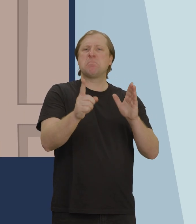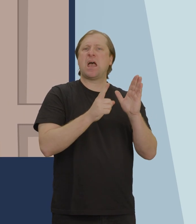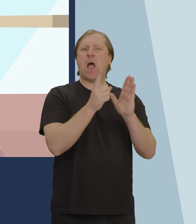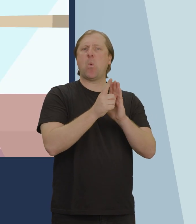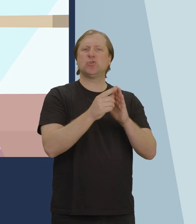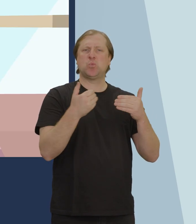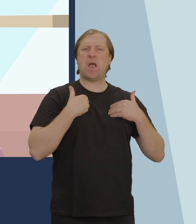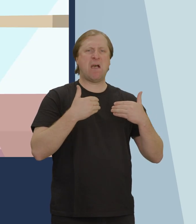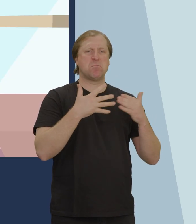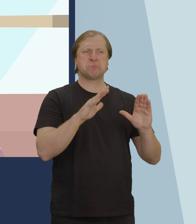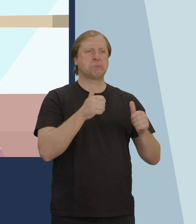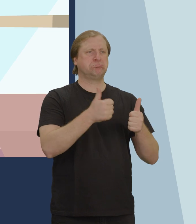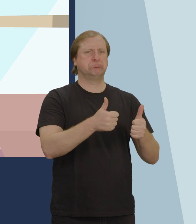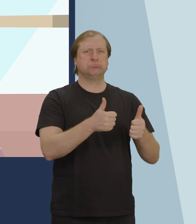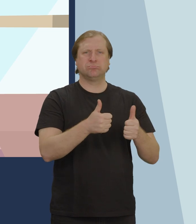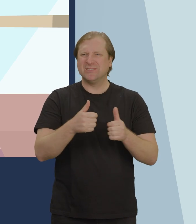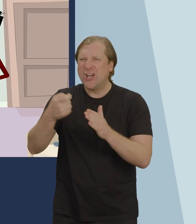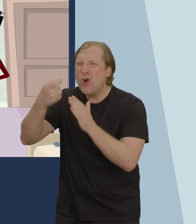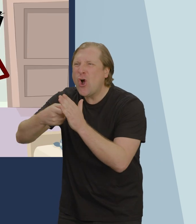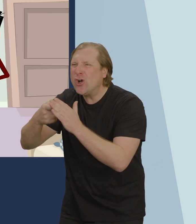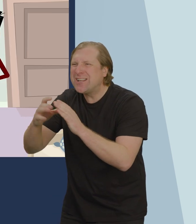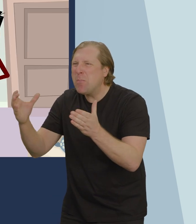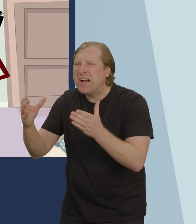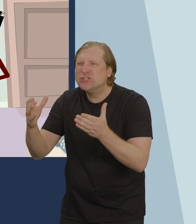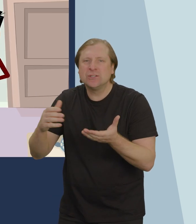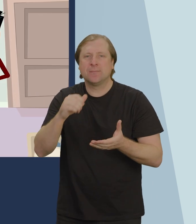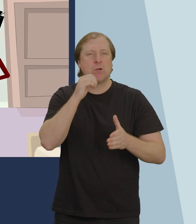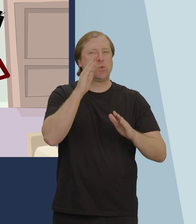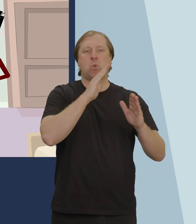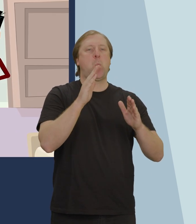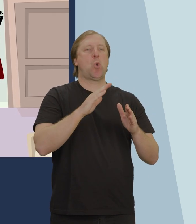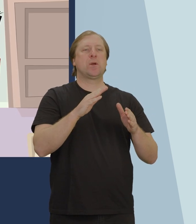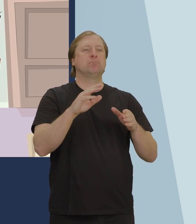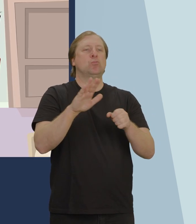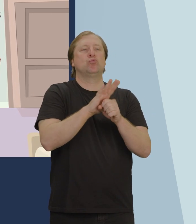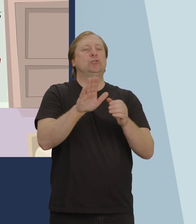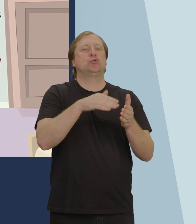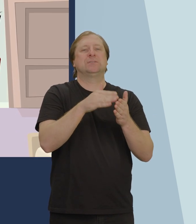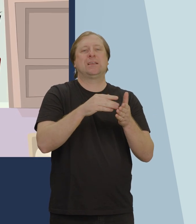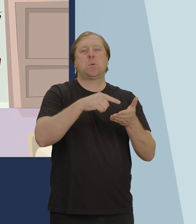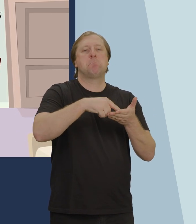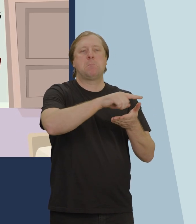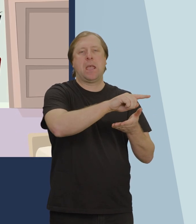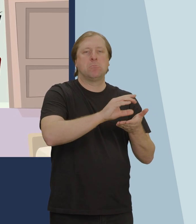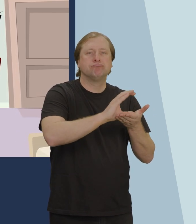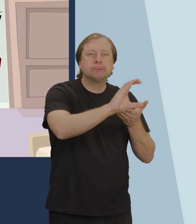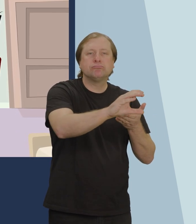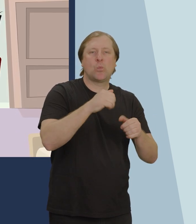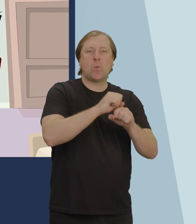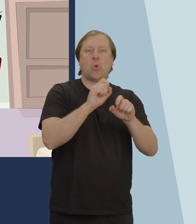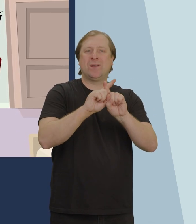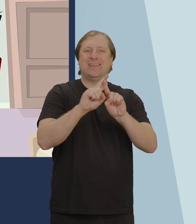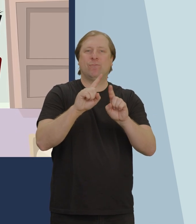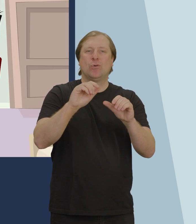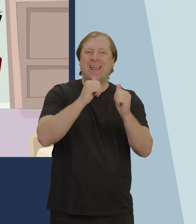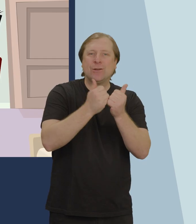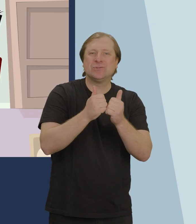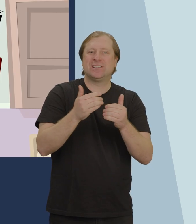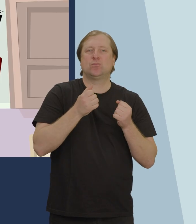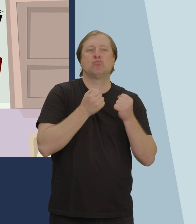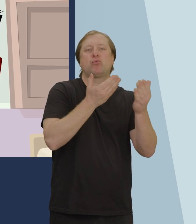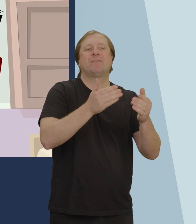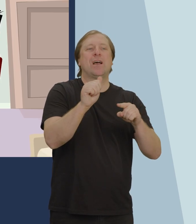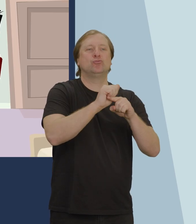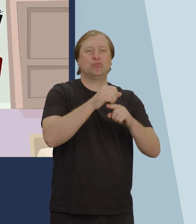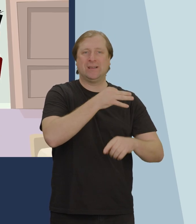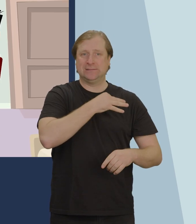already have. How much is that? Don't worry, it's covered by the Regional Center. We work with agencies that provide trained staff. I